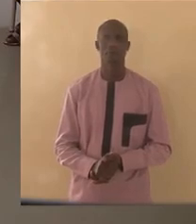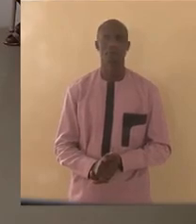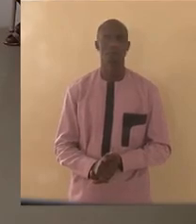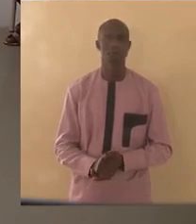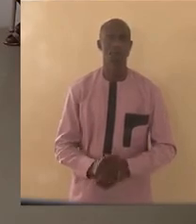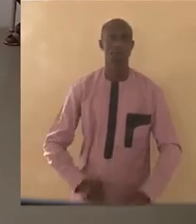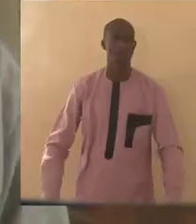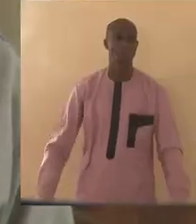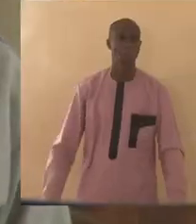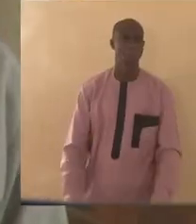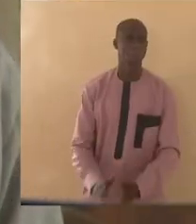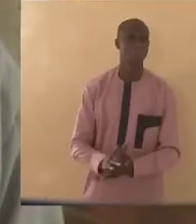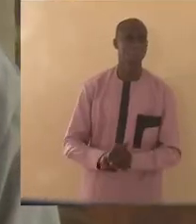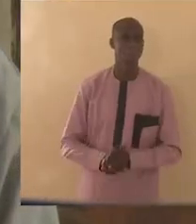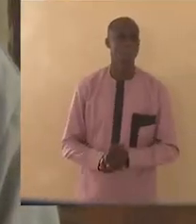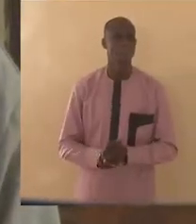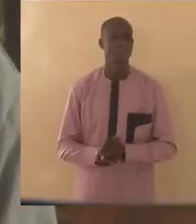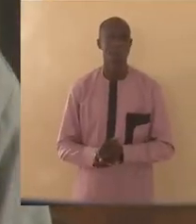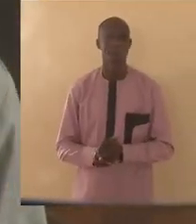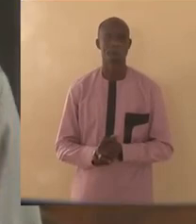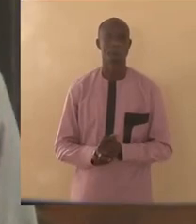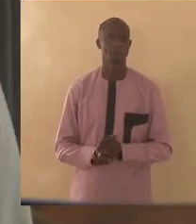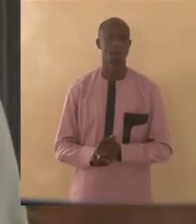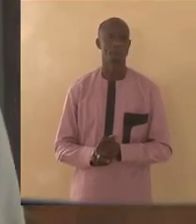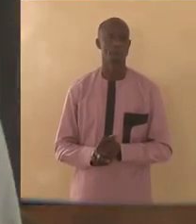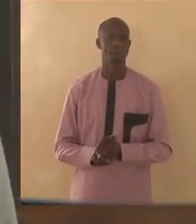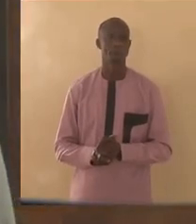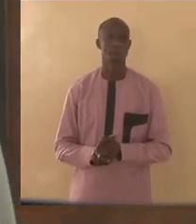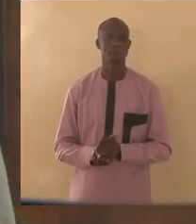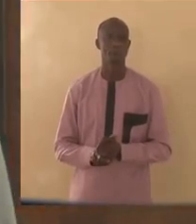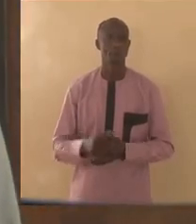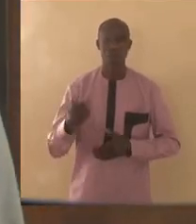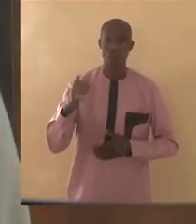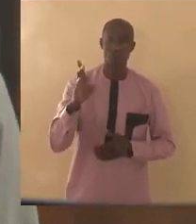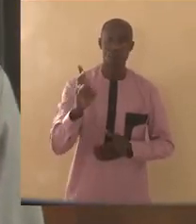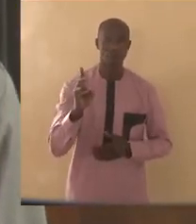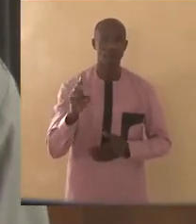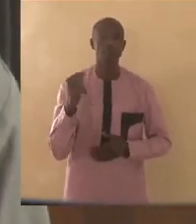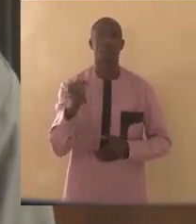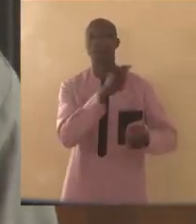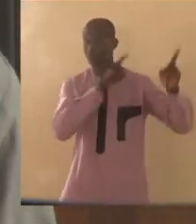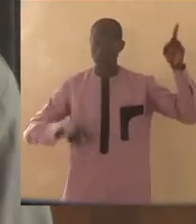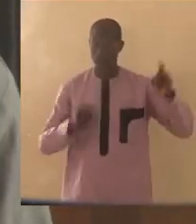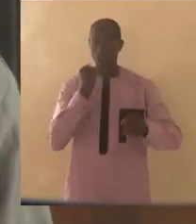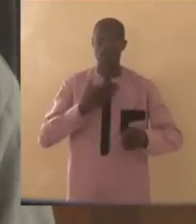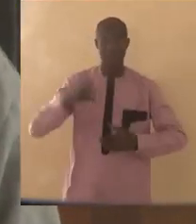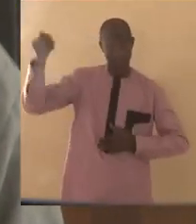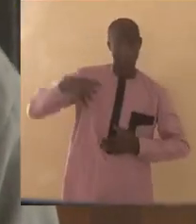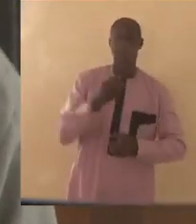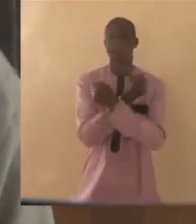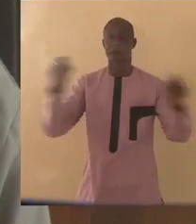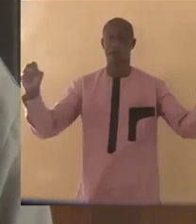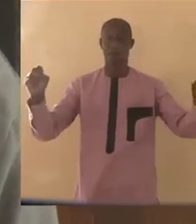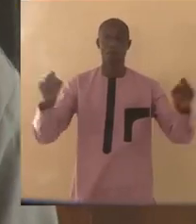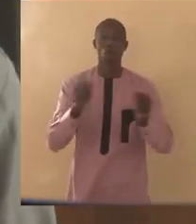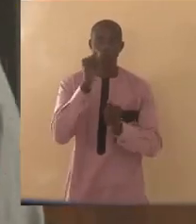The catchphrase in Psalm 27 is, the Lord is my light and my